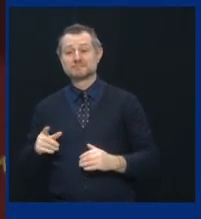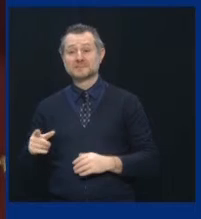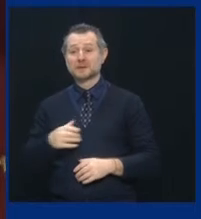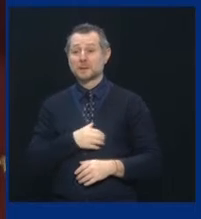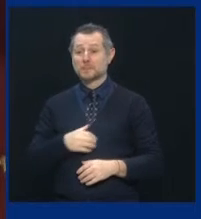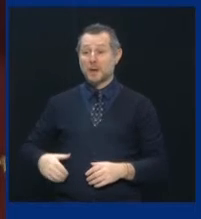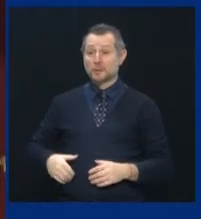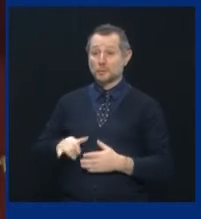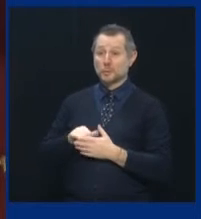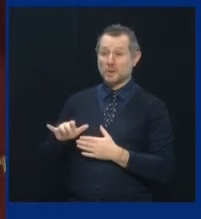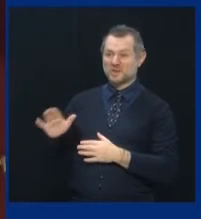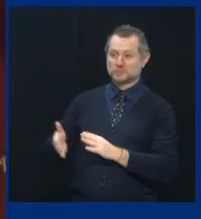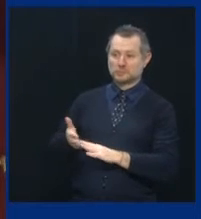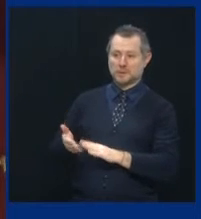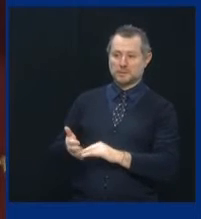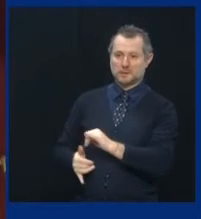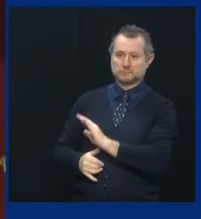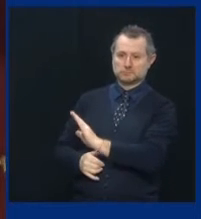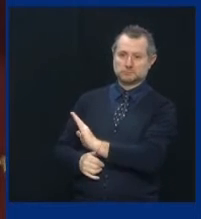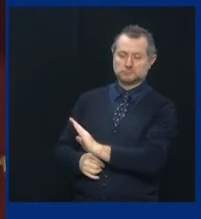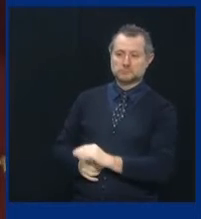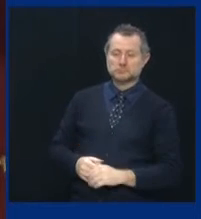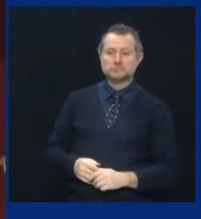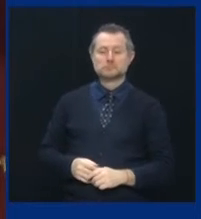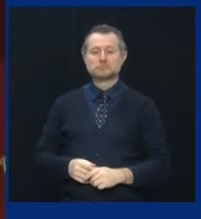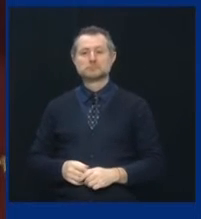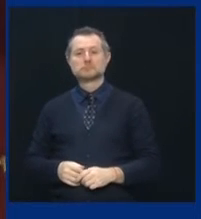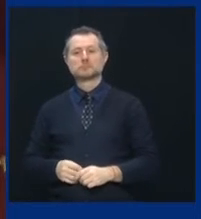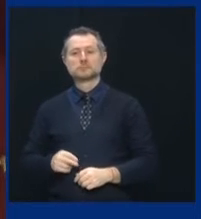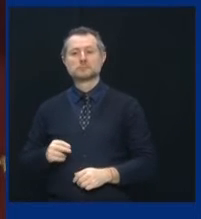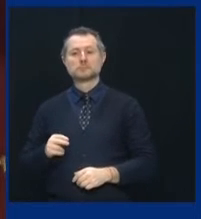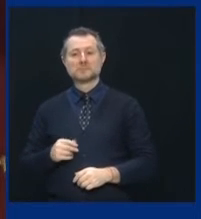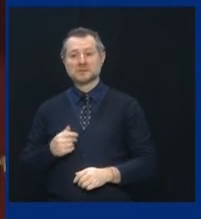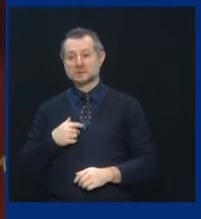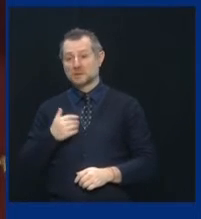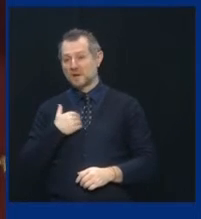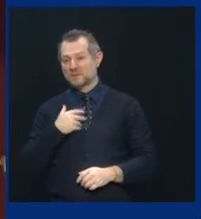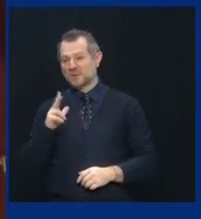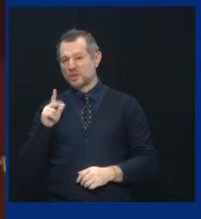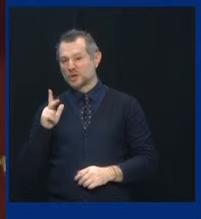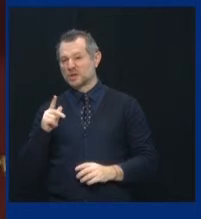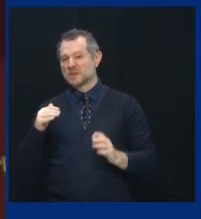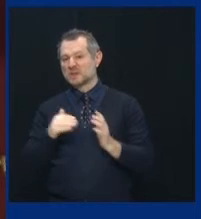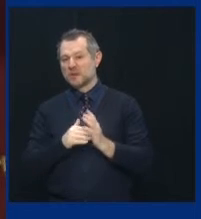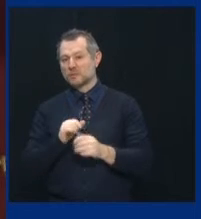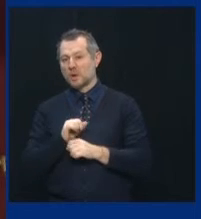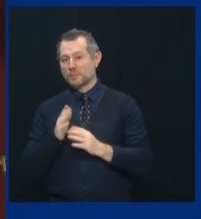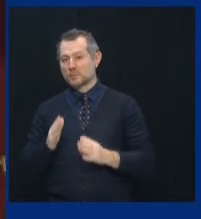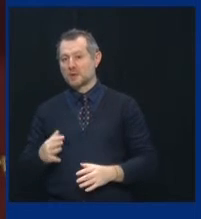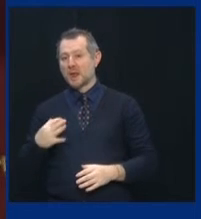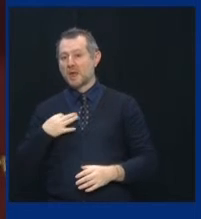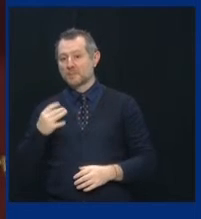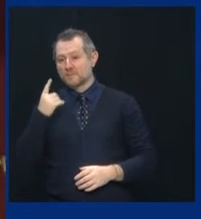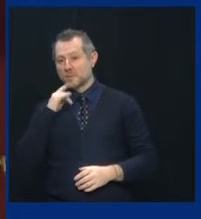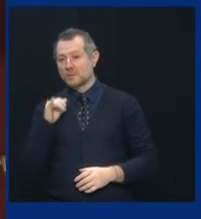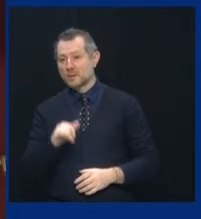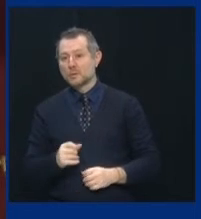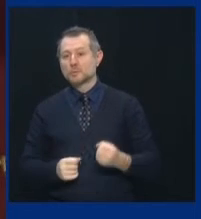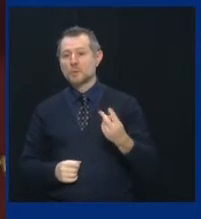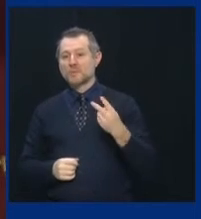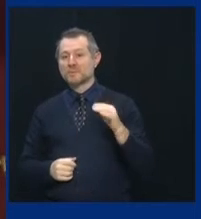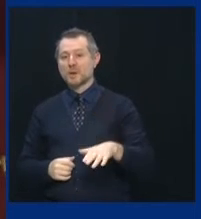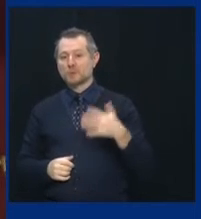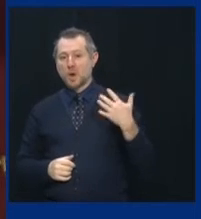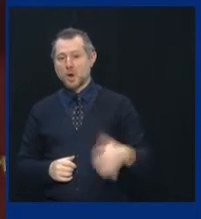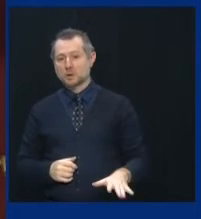system, the health and hospitals system. So they have 23,000 eligible employees. 12,000 of them have been vaccinated.